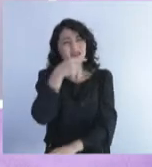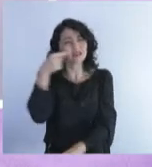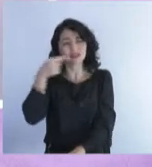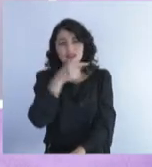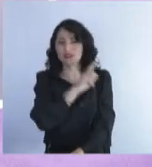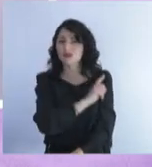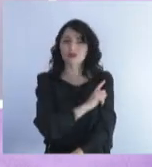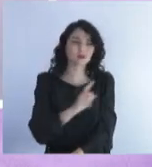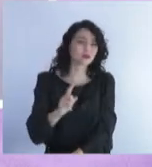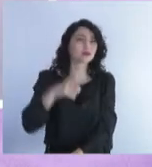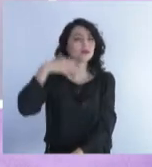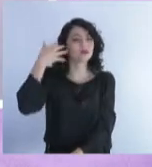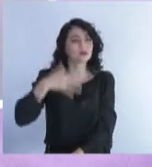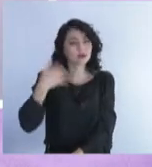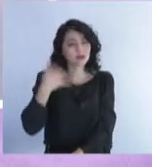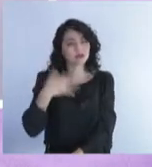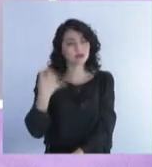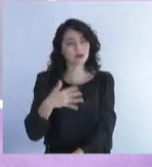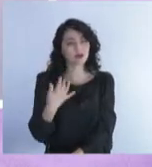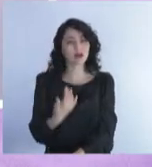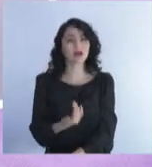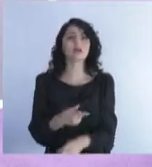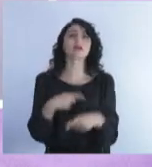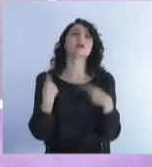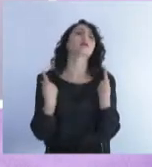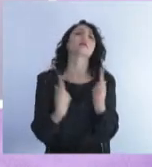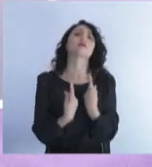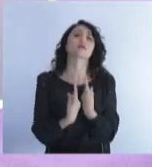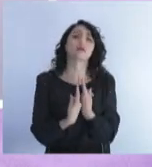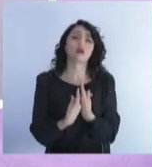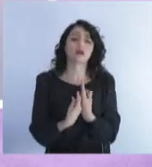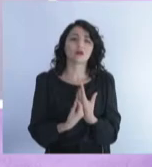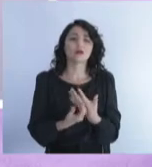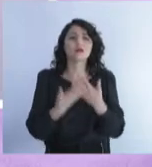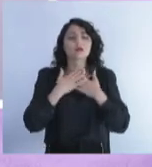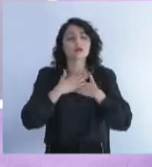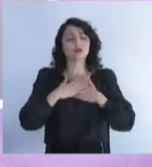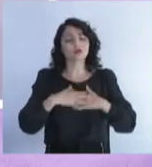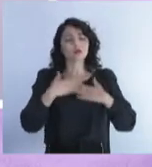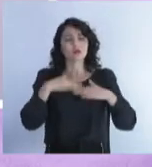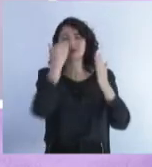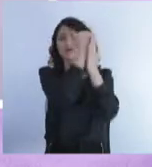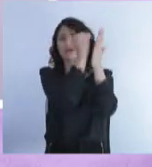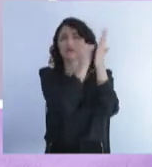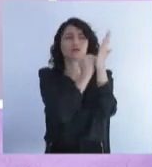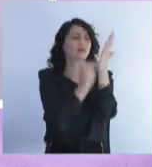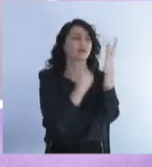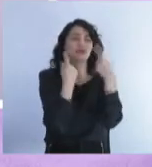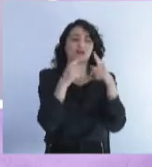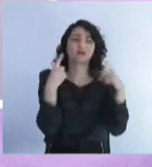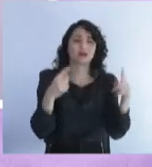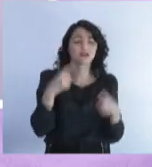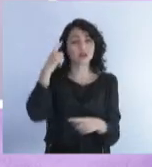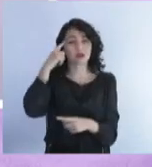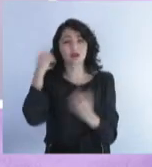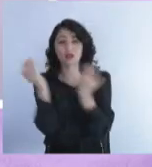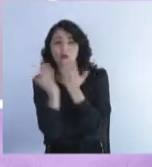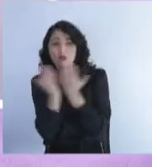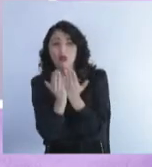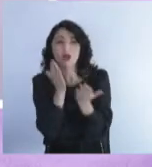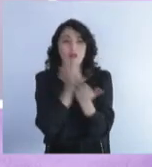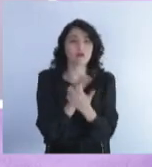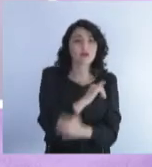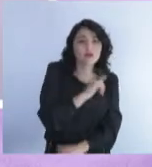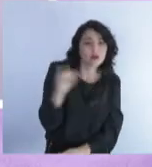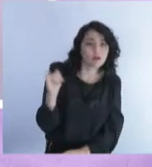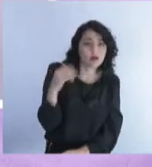self-focused, being completely immersed in what my to-do list is, the practice sermon, what I have to do next. You don't